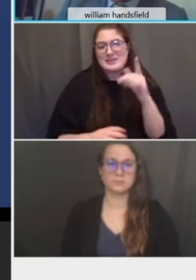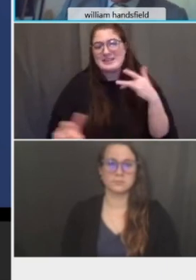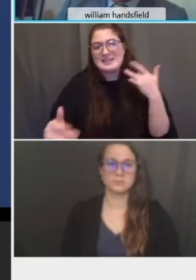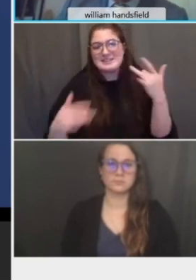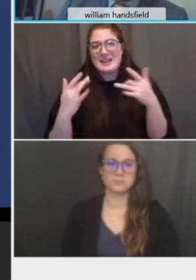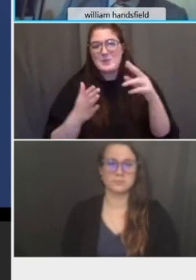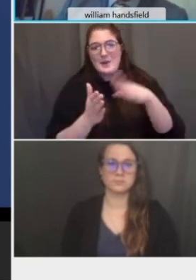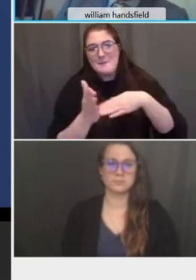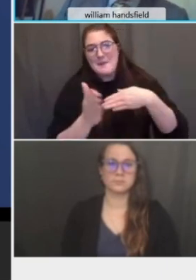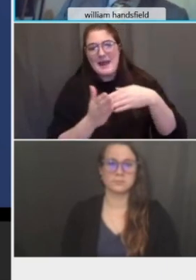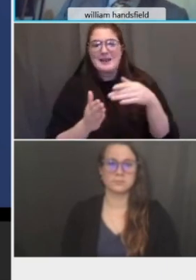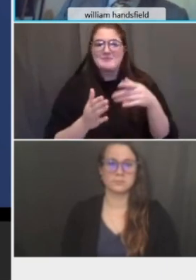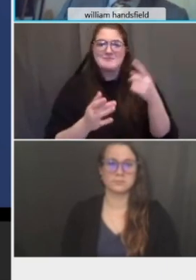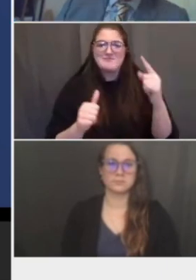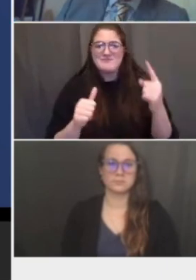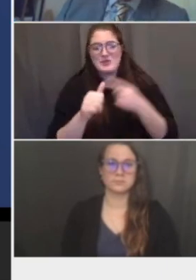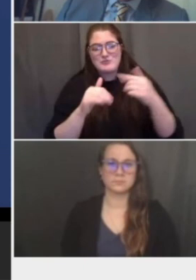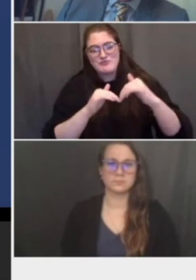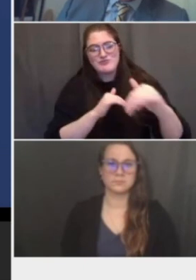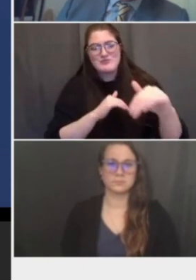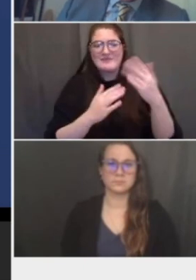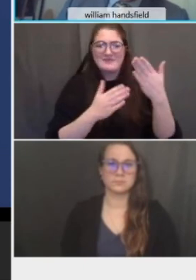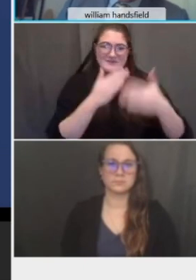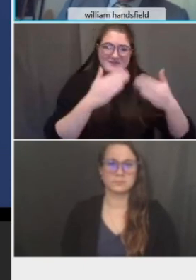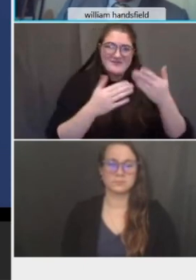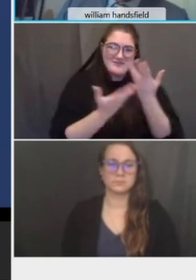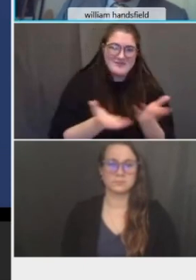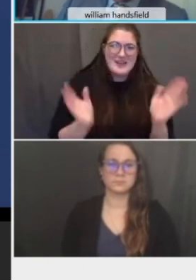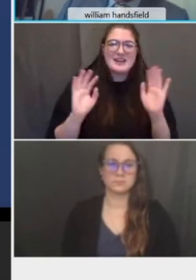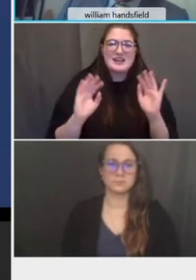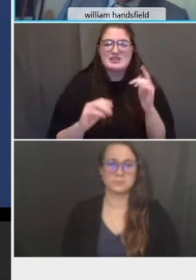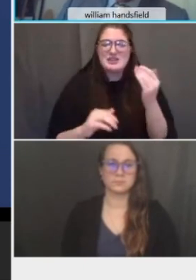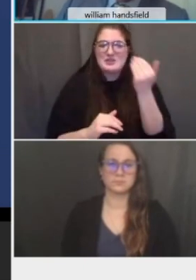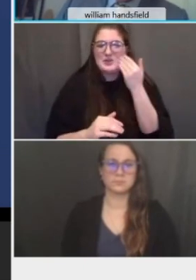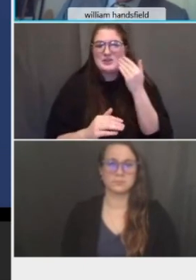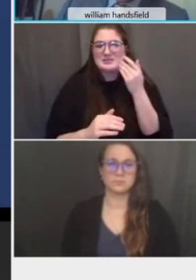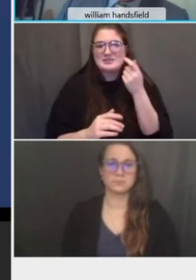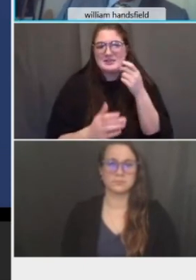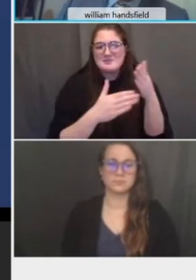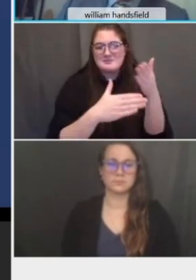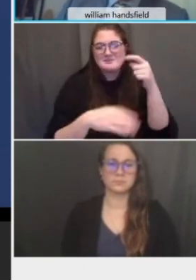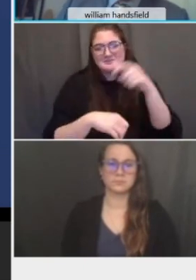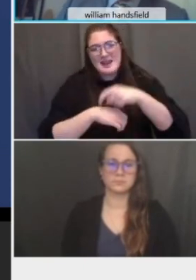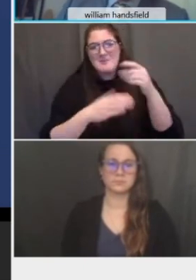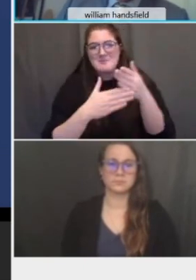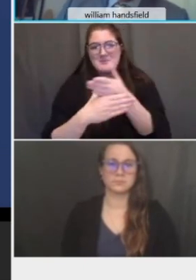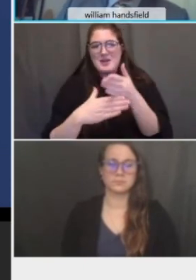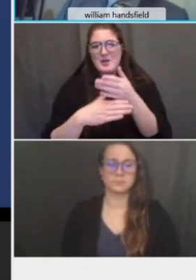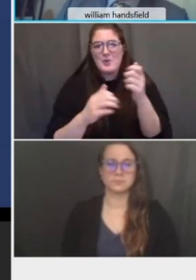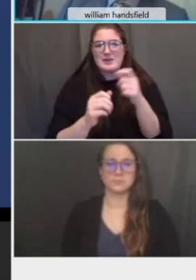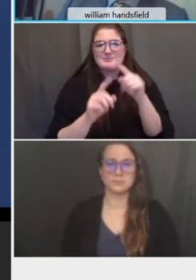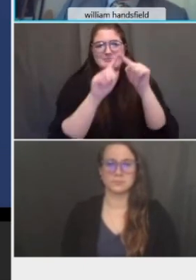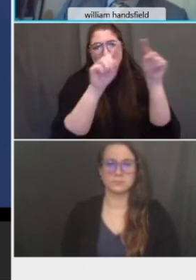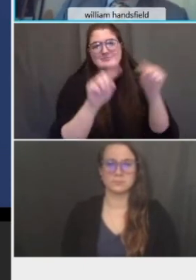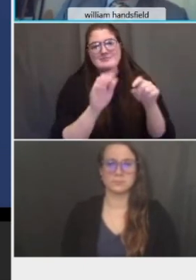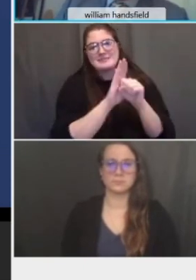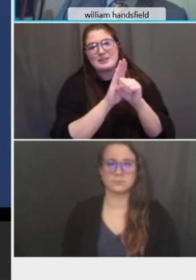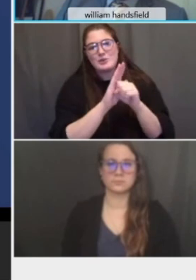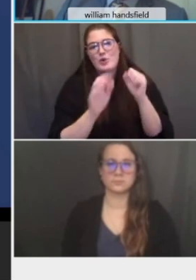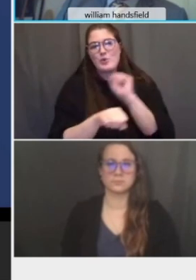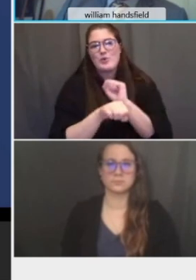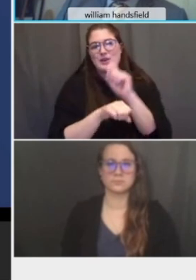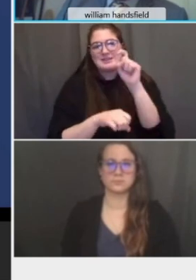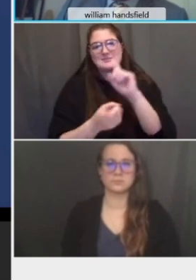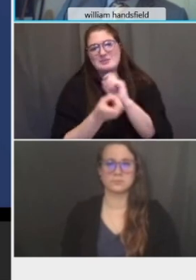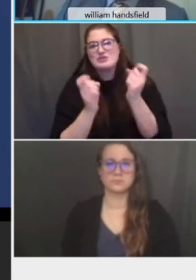down. Usually there's a bit of a period where there's some signal work going on, and things that are not easily visible still need to change. So